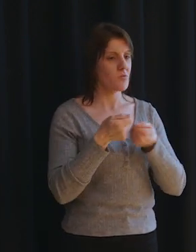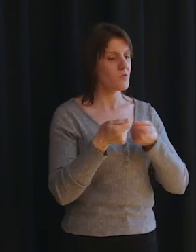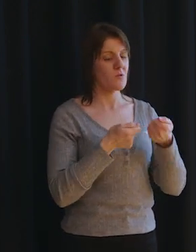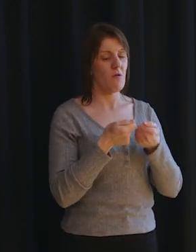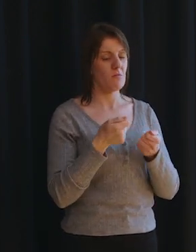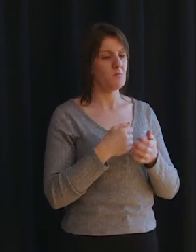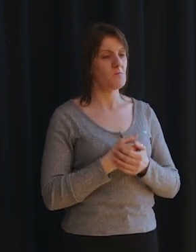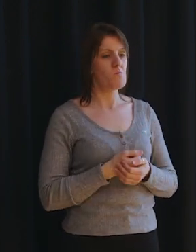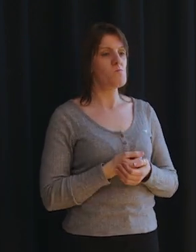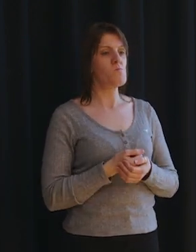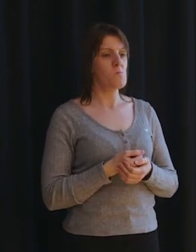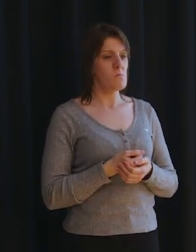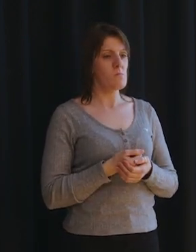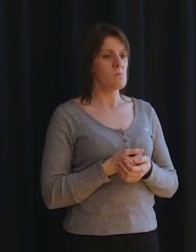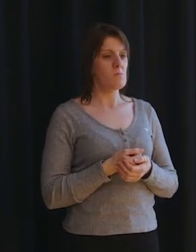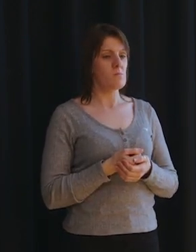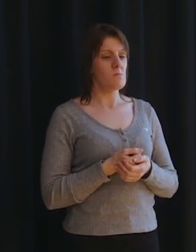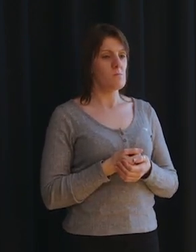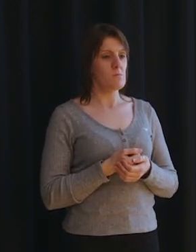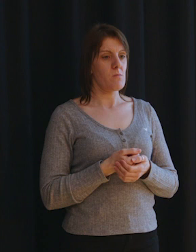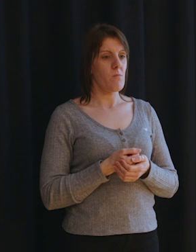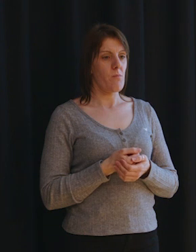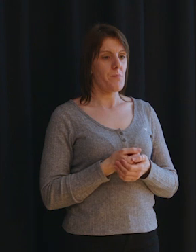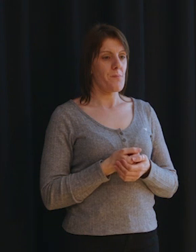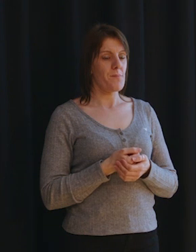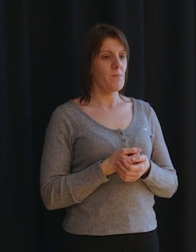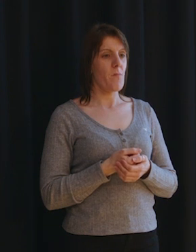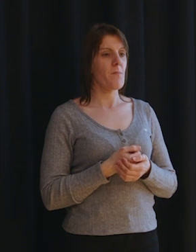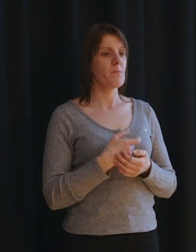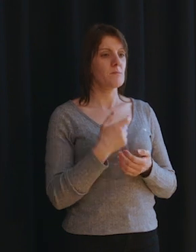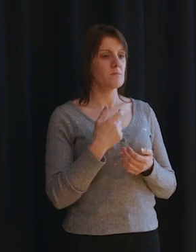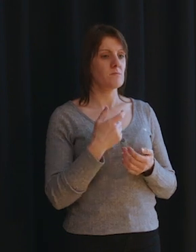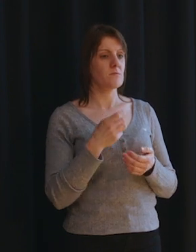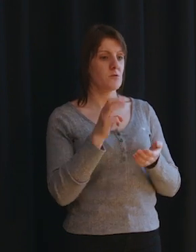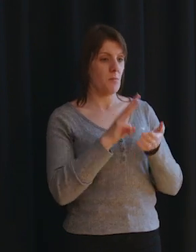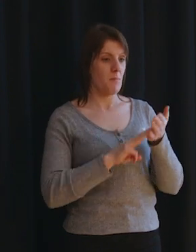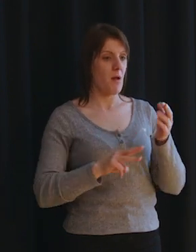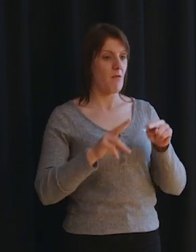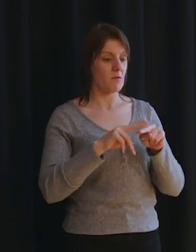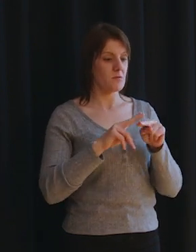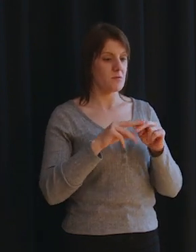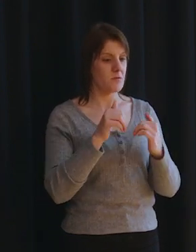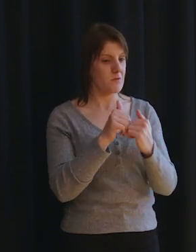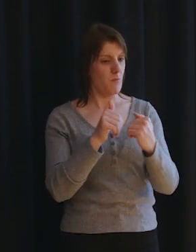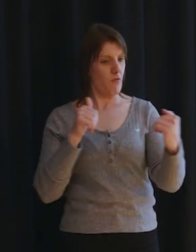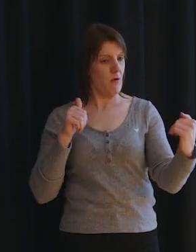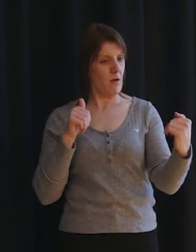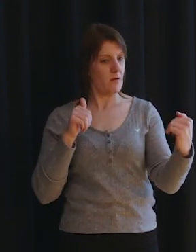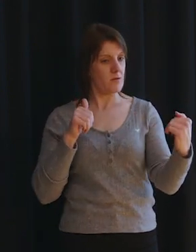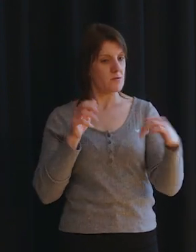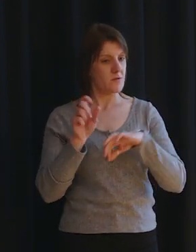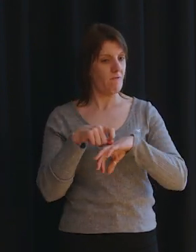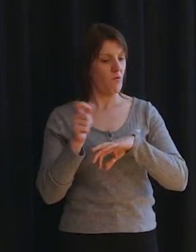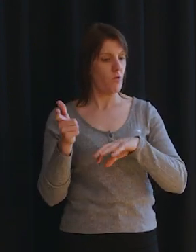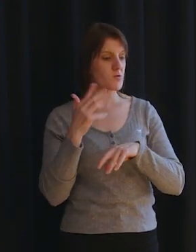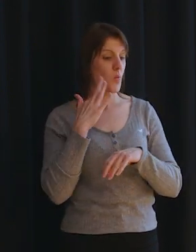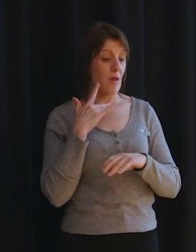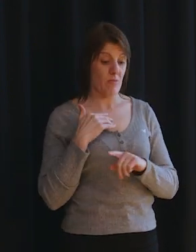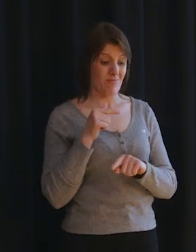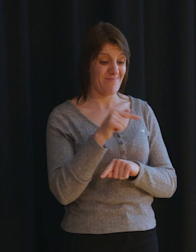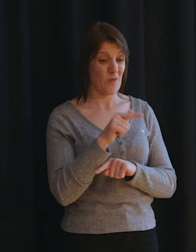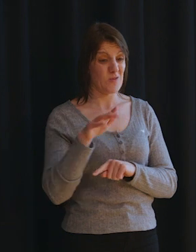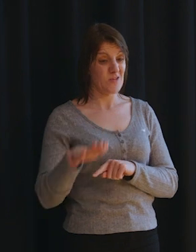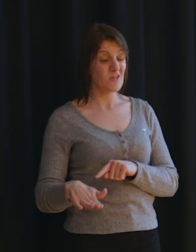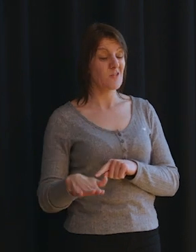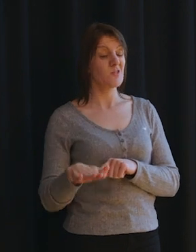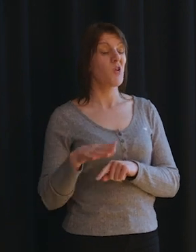well. And they'd been kind of, parents kind of separated when they were quite young as well. And this young person began